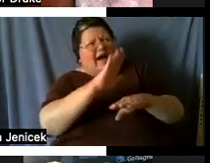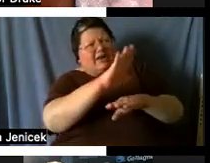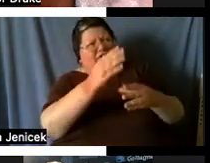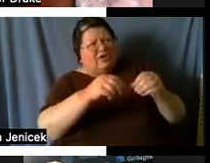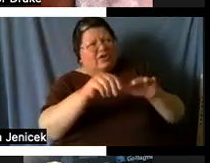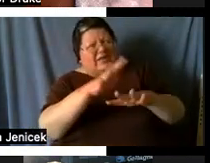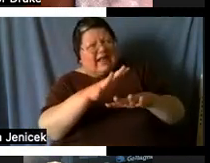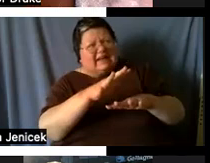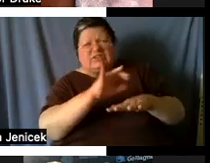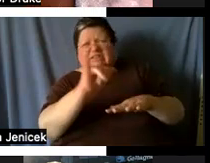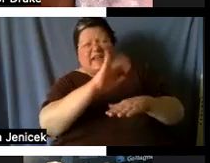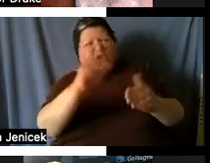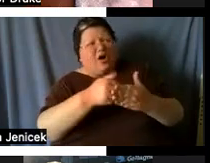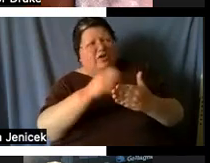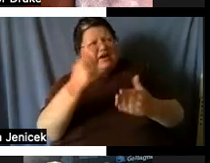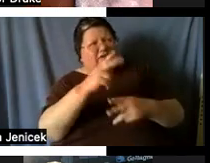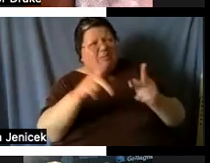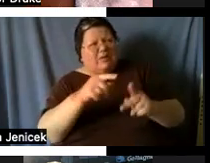make a living wage.